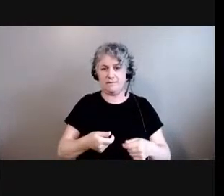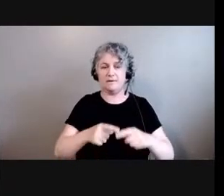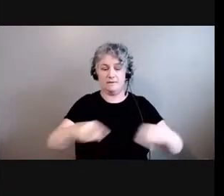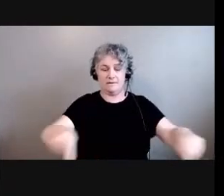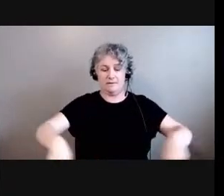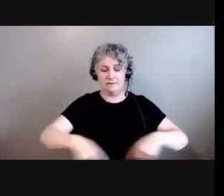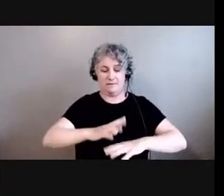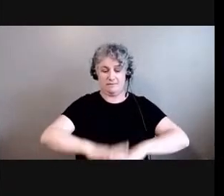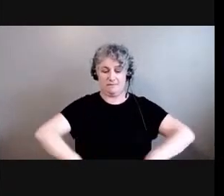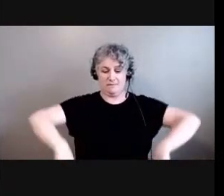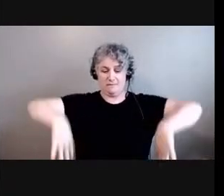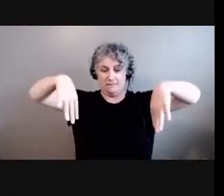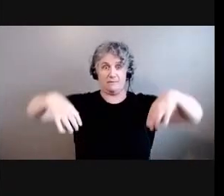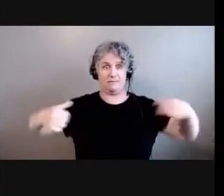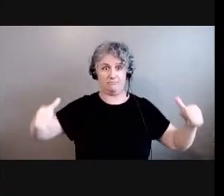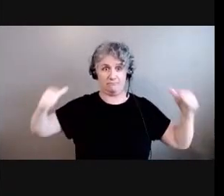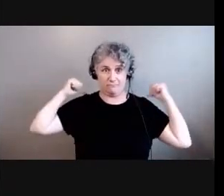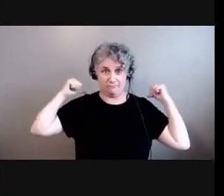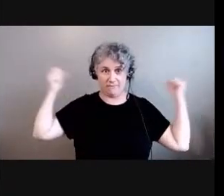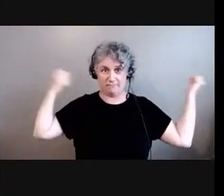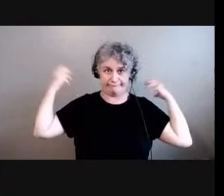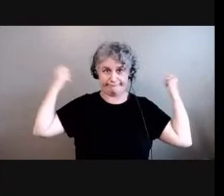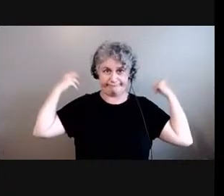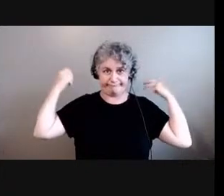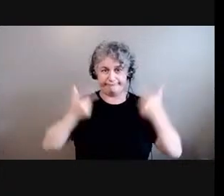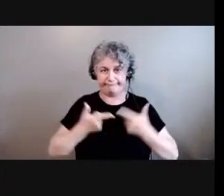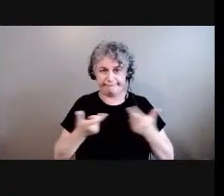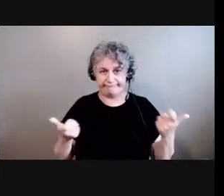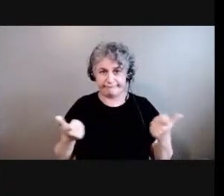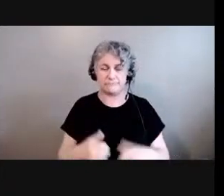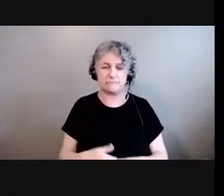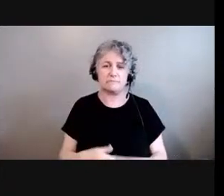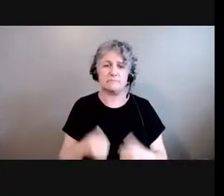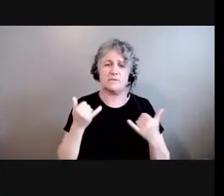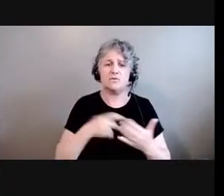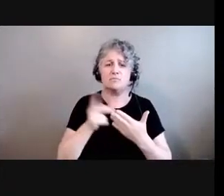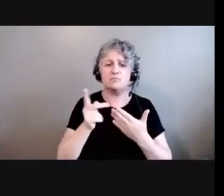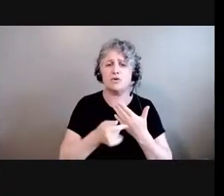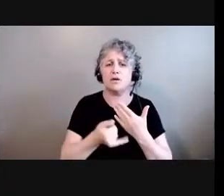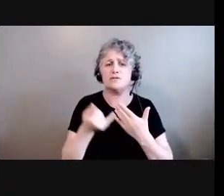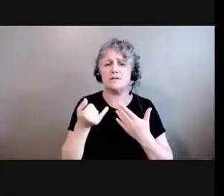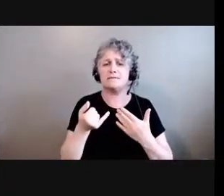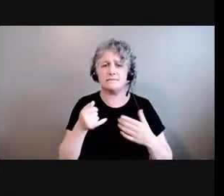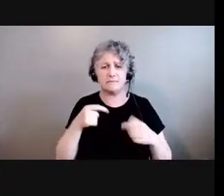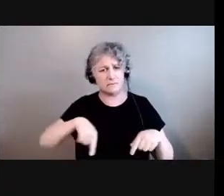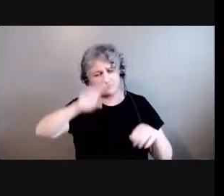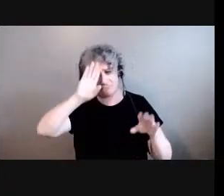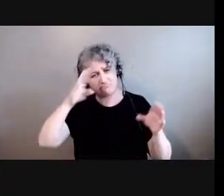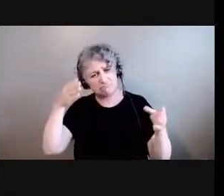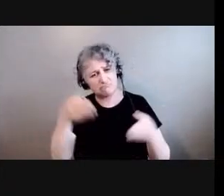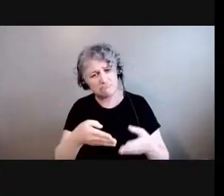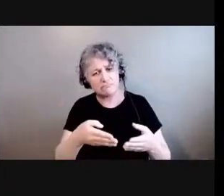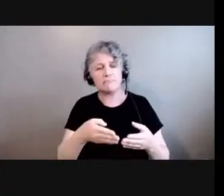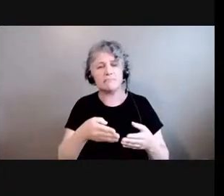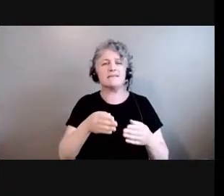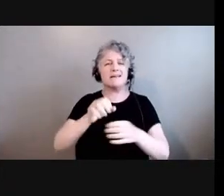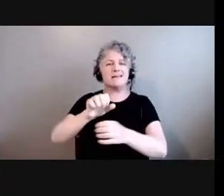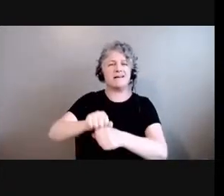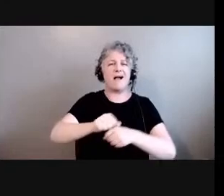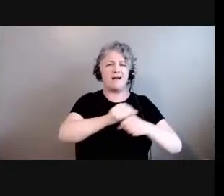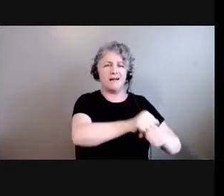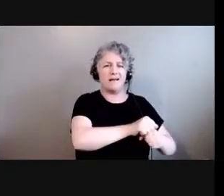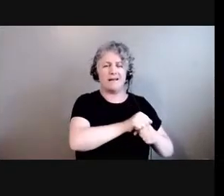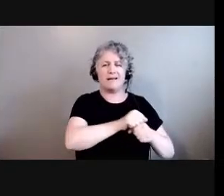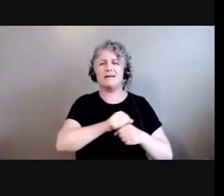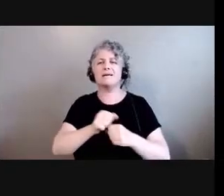seats. The current project that Montech is working on is evaluating sites for adaptive kayak, canoe, and